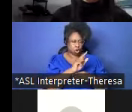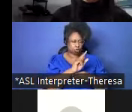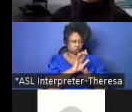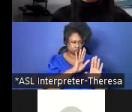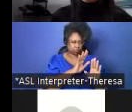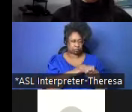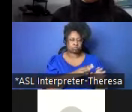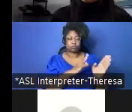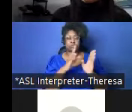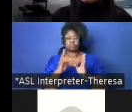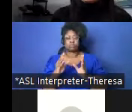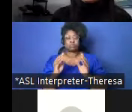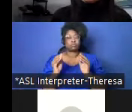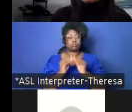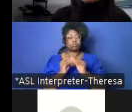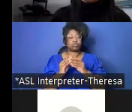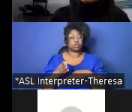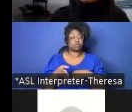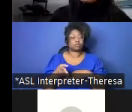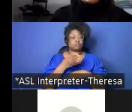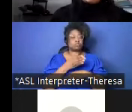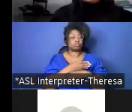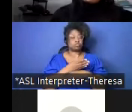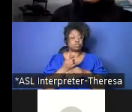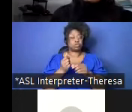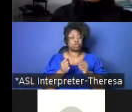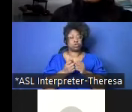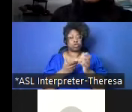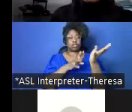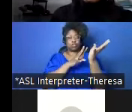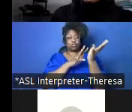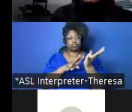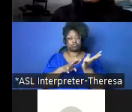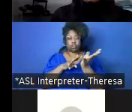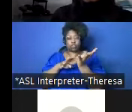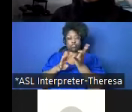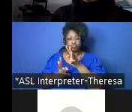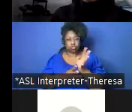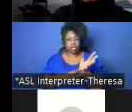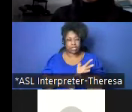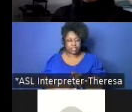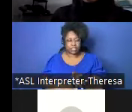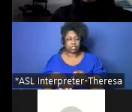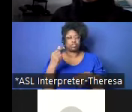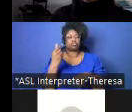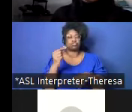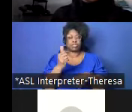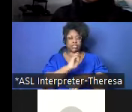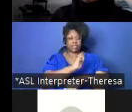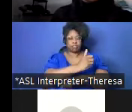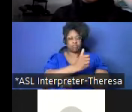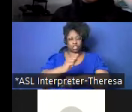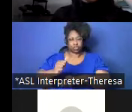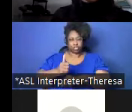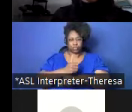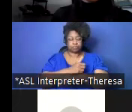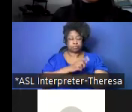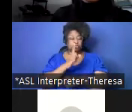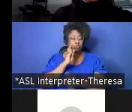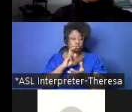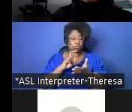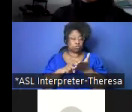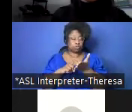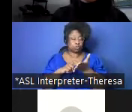additional improvements from the drainage and green infrastructure perspective. You might kind of notice here,